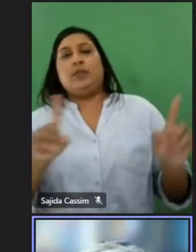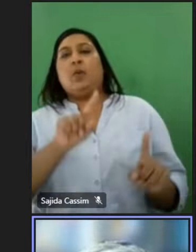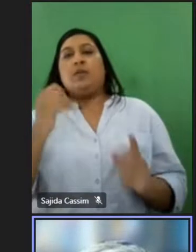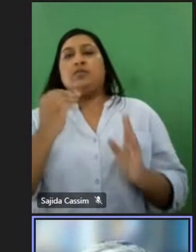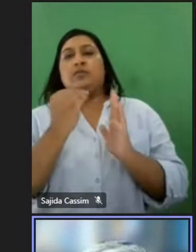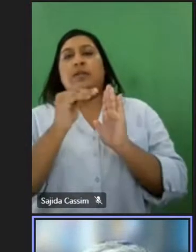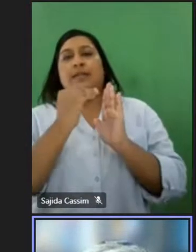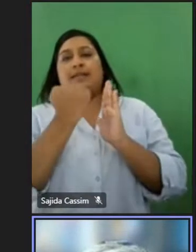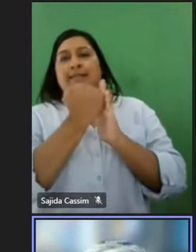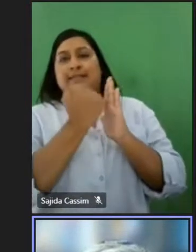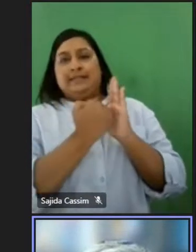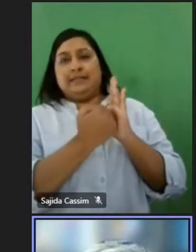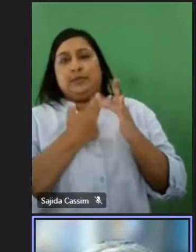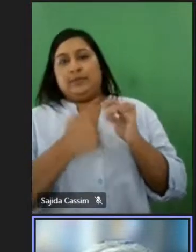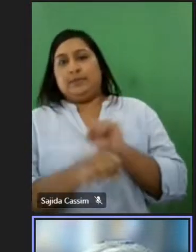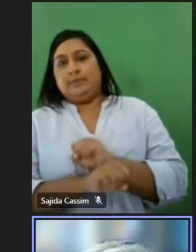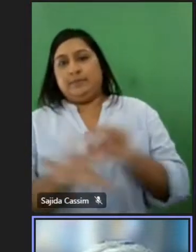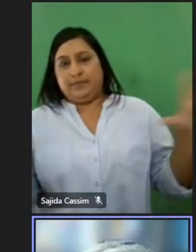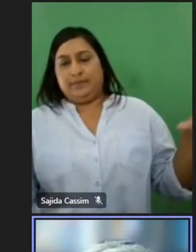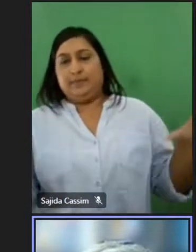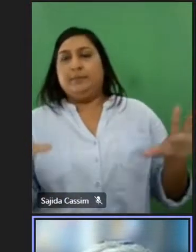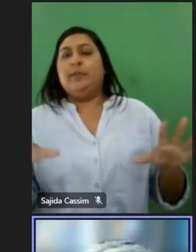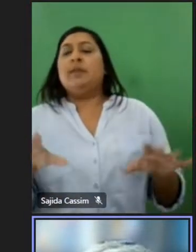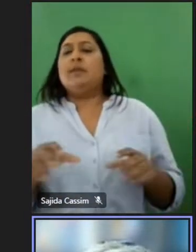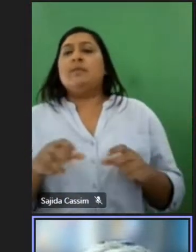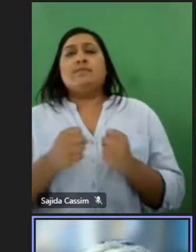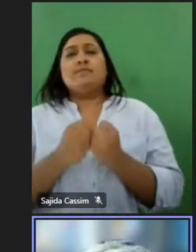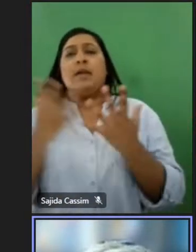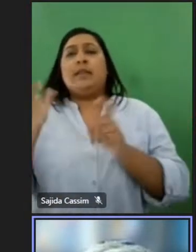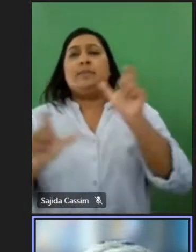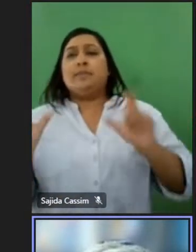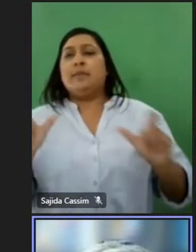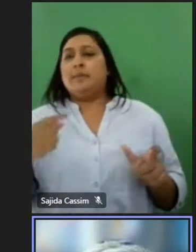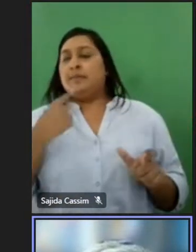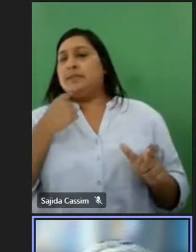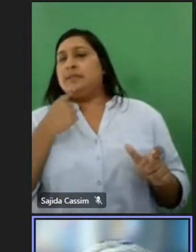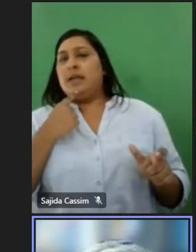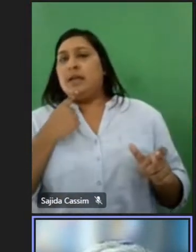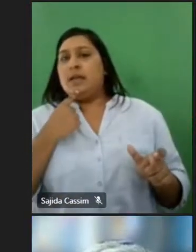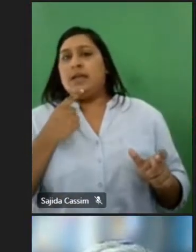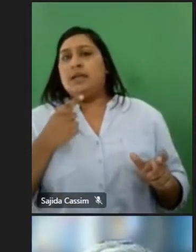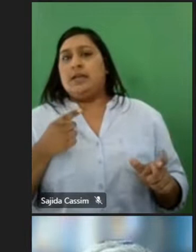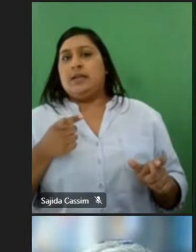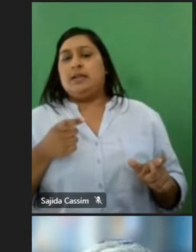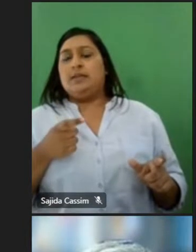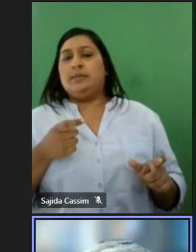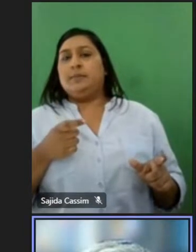15 months, a lot of people said that there'd been